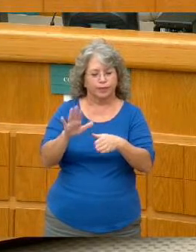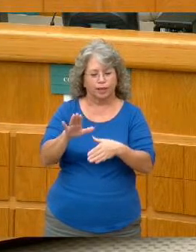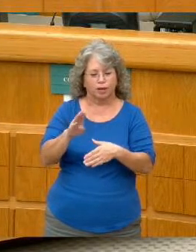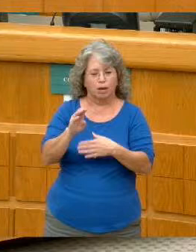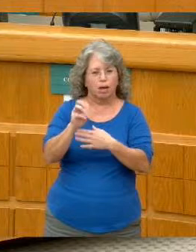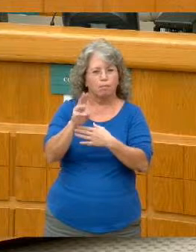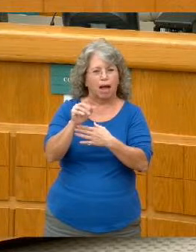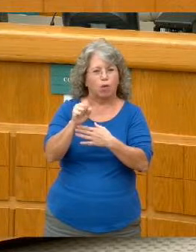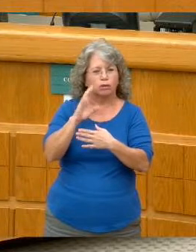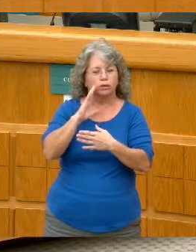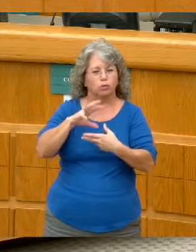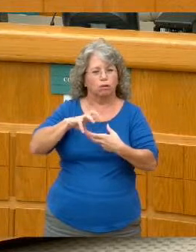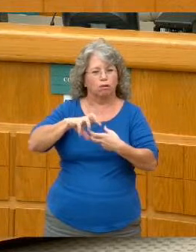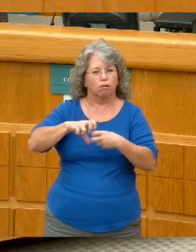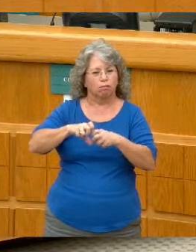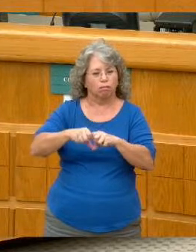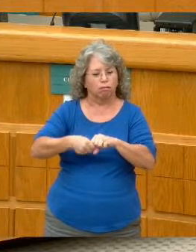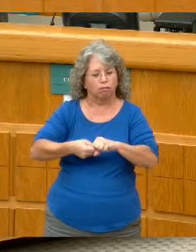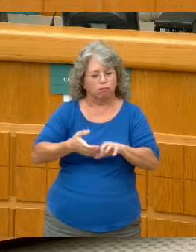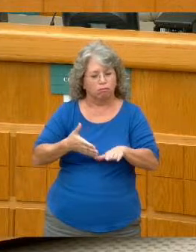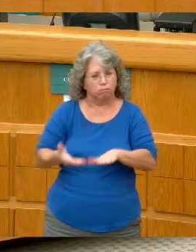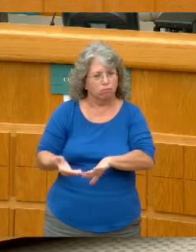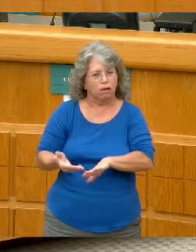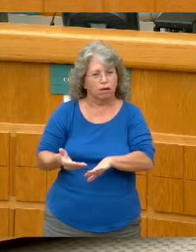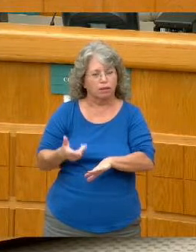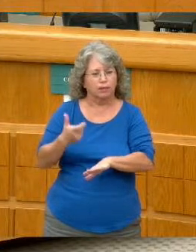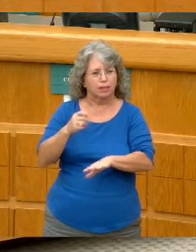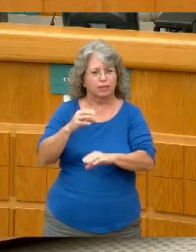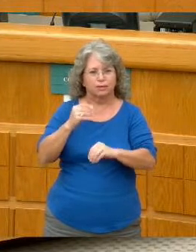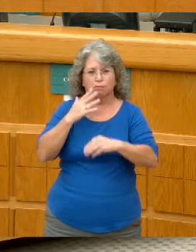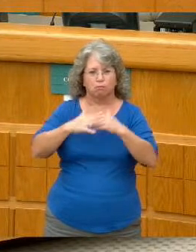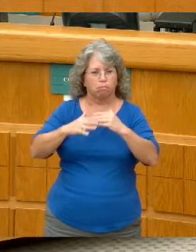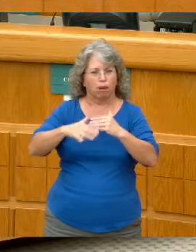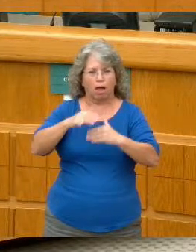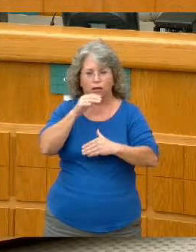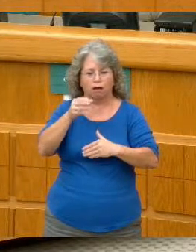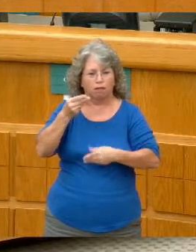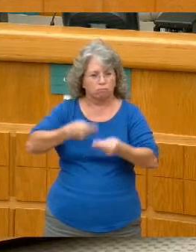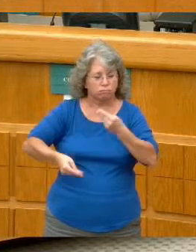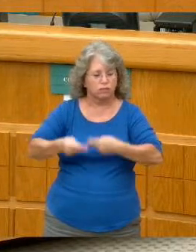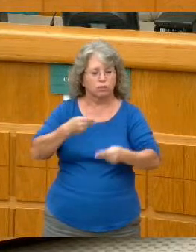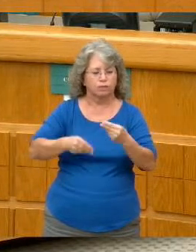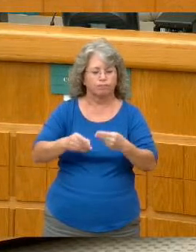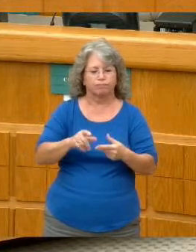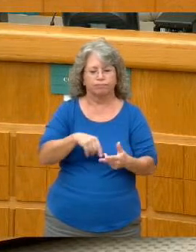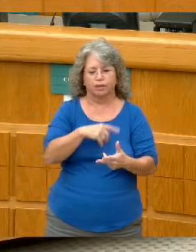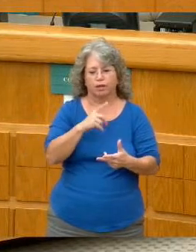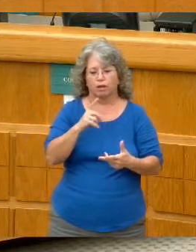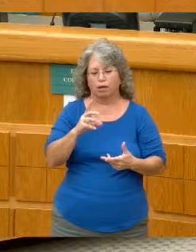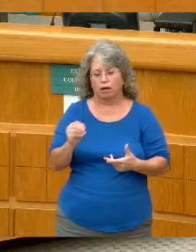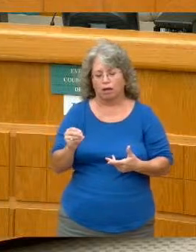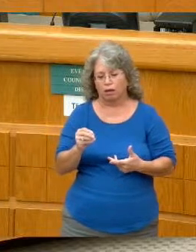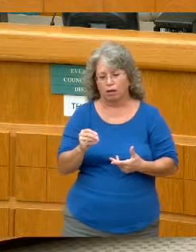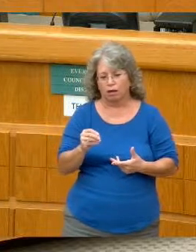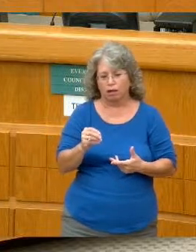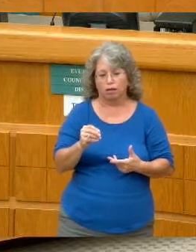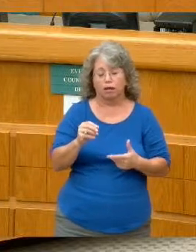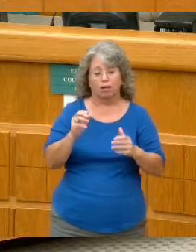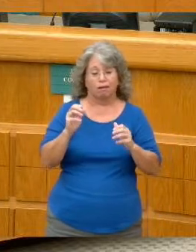bowels, because there is no blood supply to the bowels. And then they get